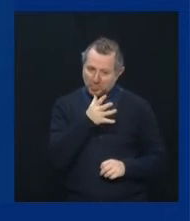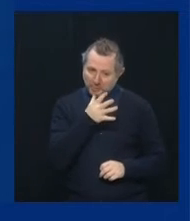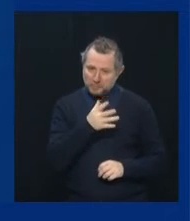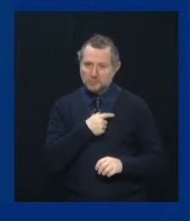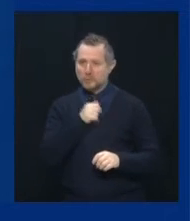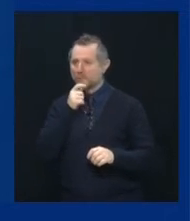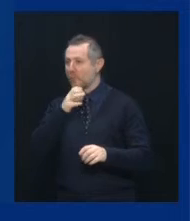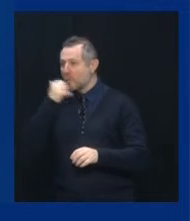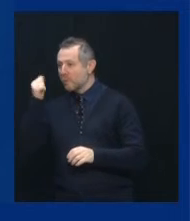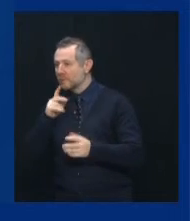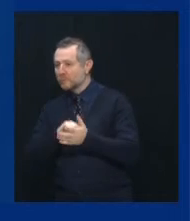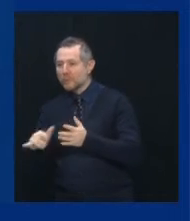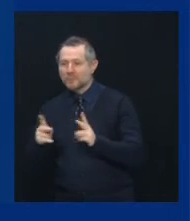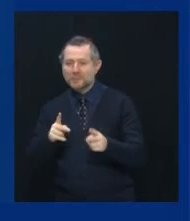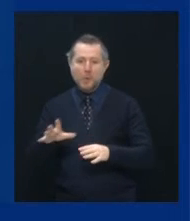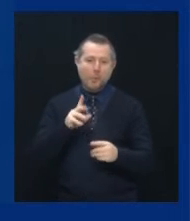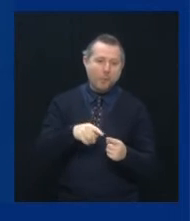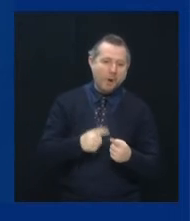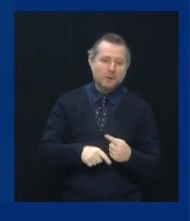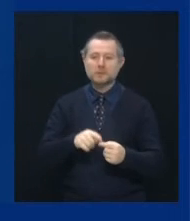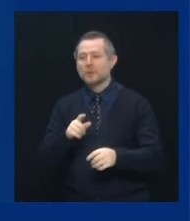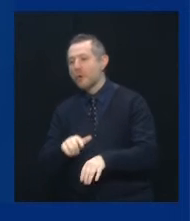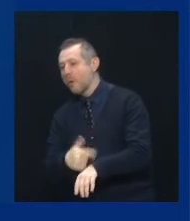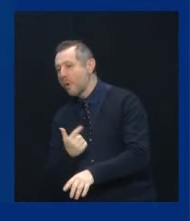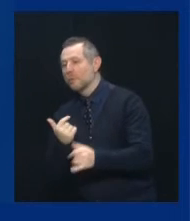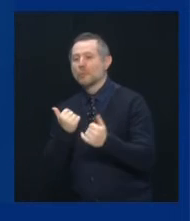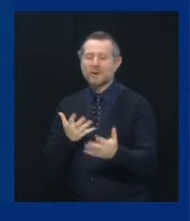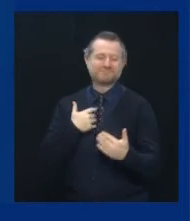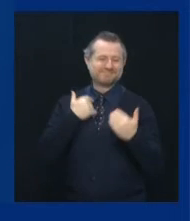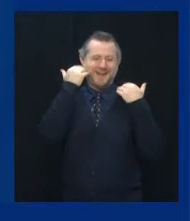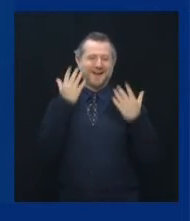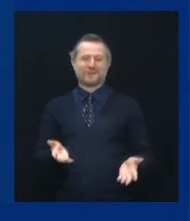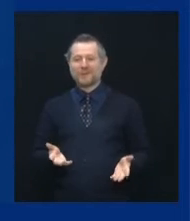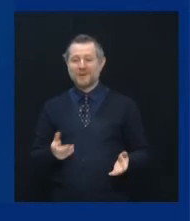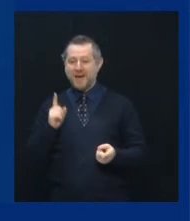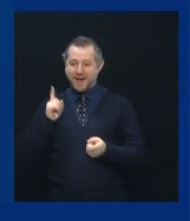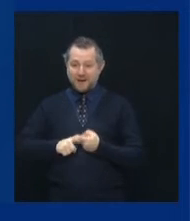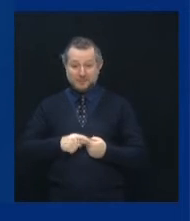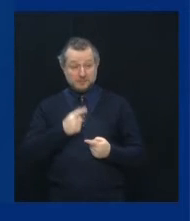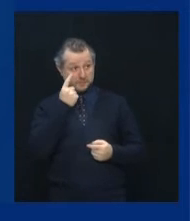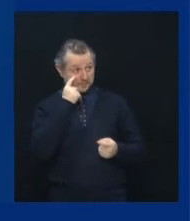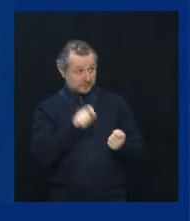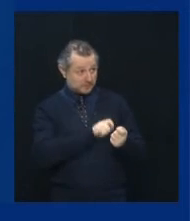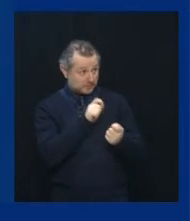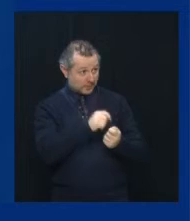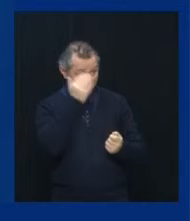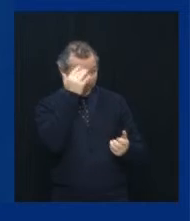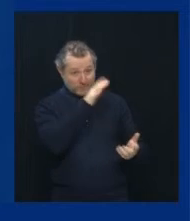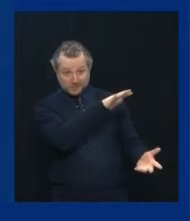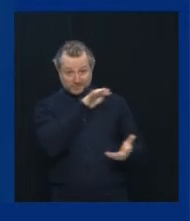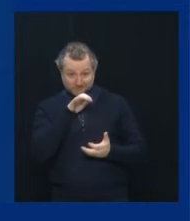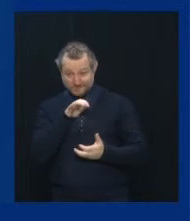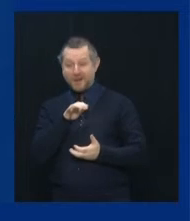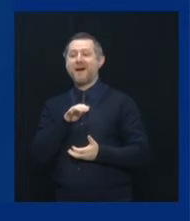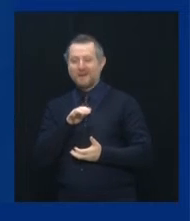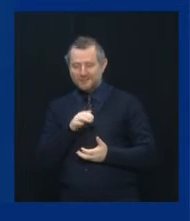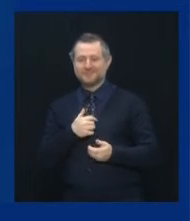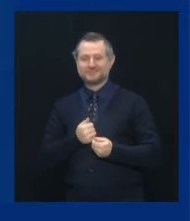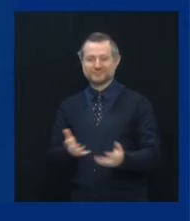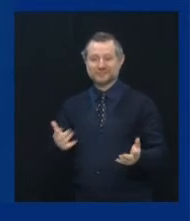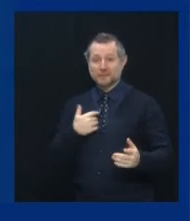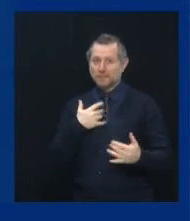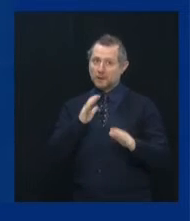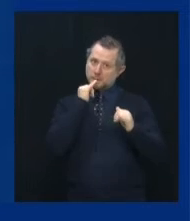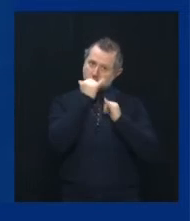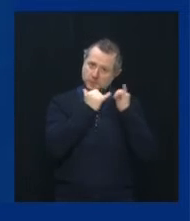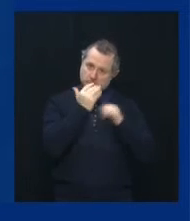how long until we know what the supply actually is going to be. And we talk to everyone all day long. As soon as we